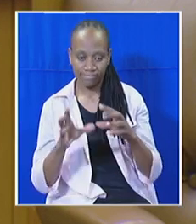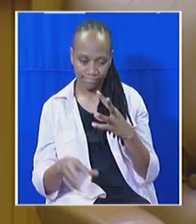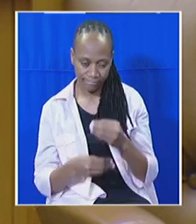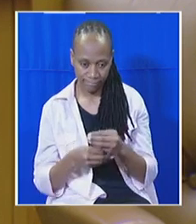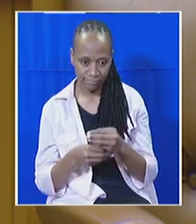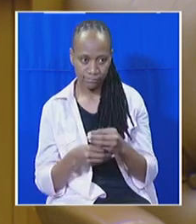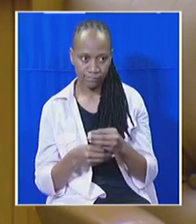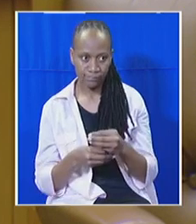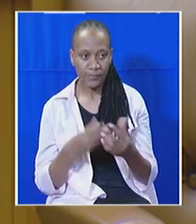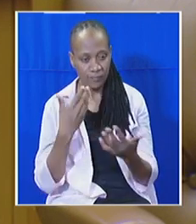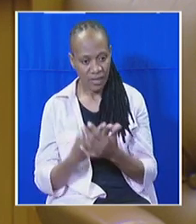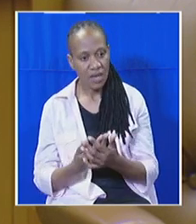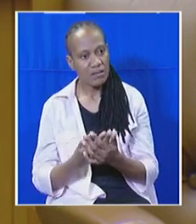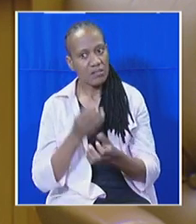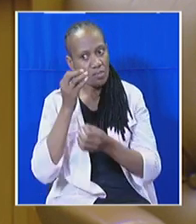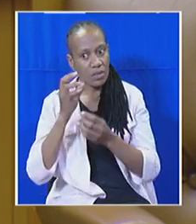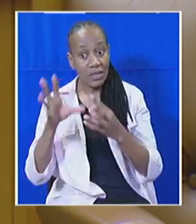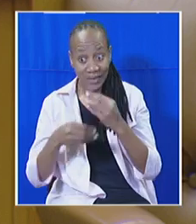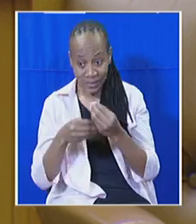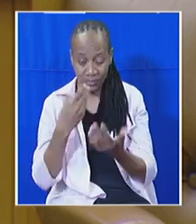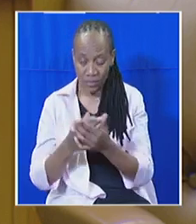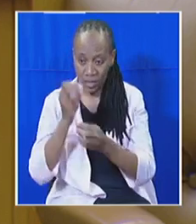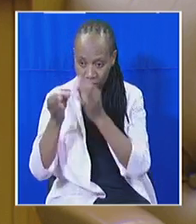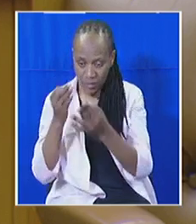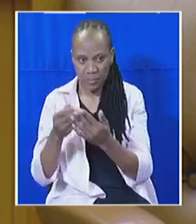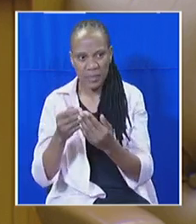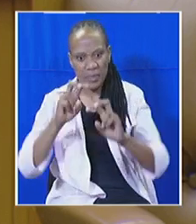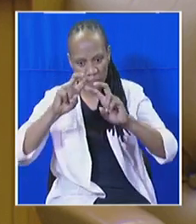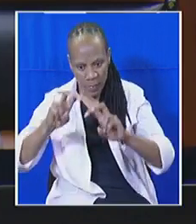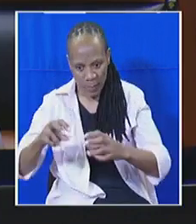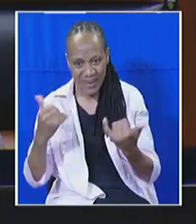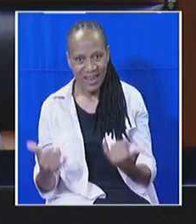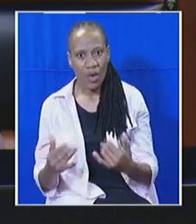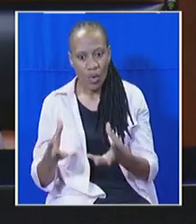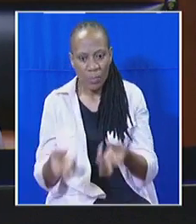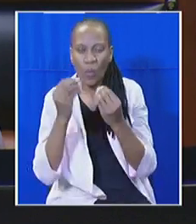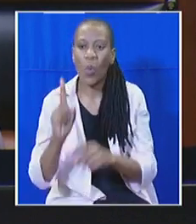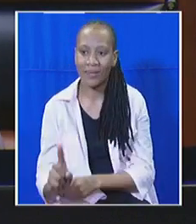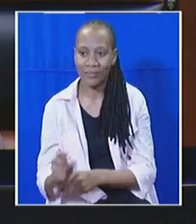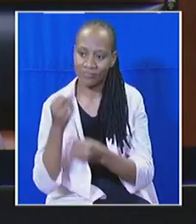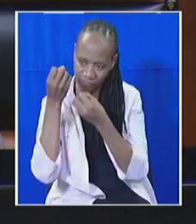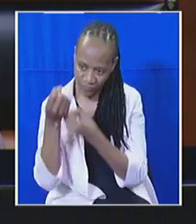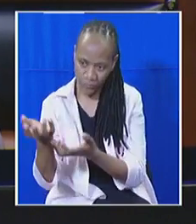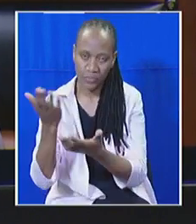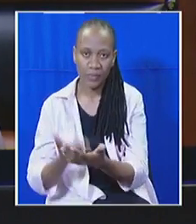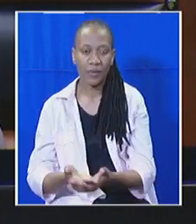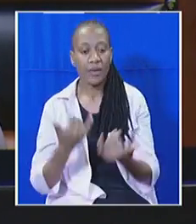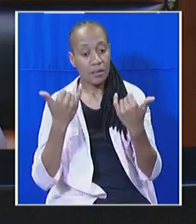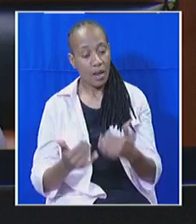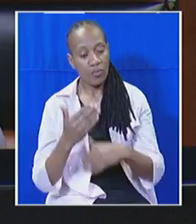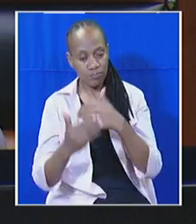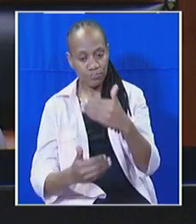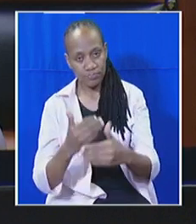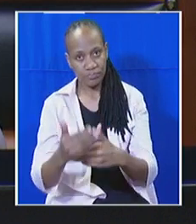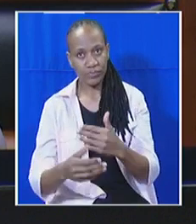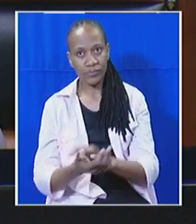what stages of investigation we are with them. Thank you. Thank you very much. We now proceed.